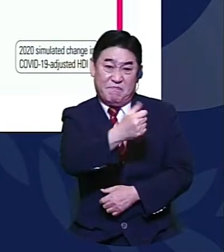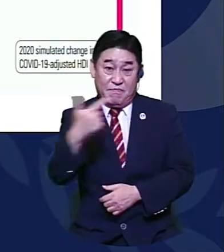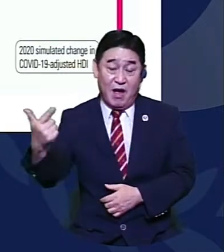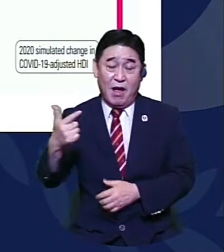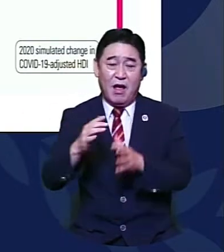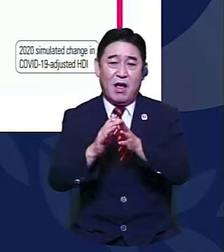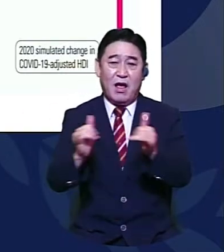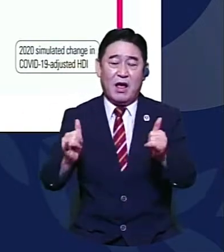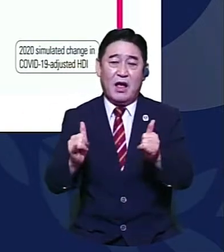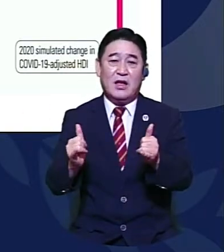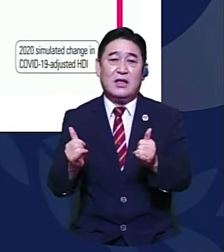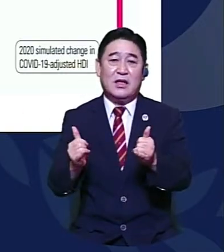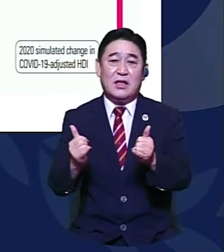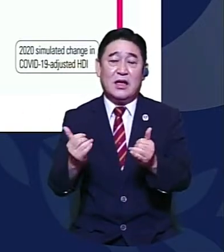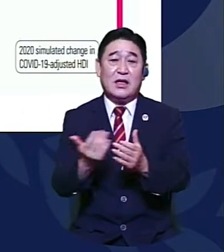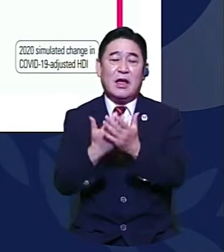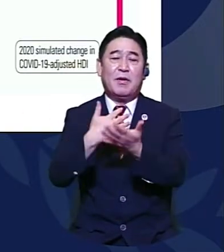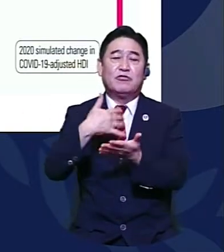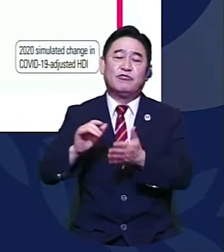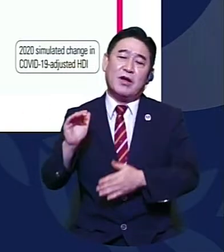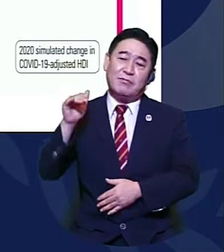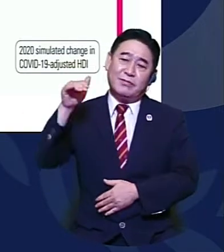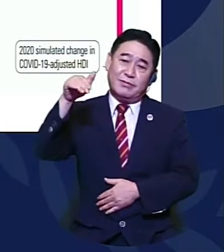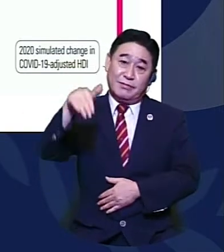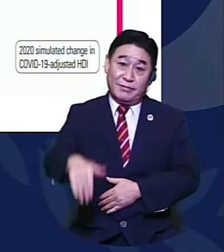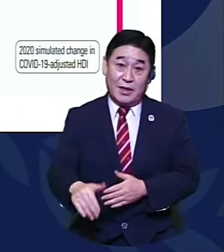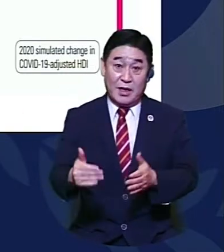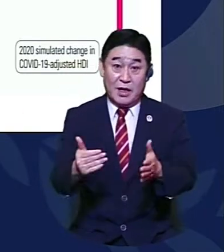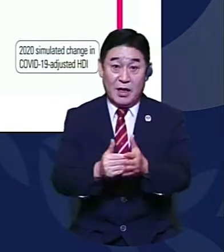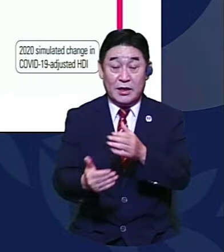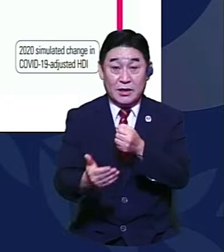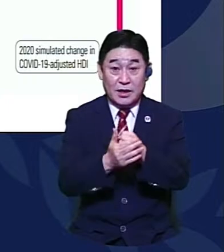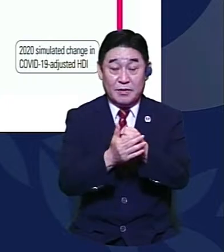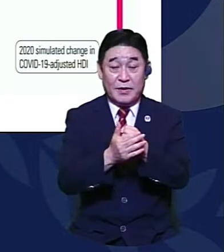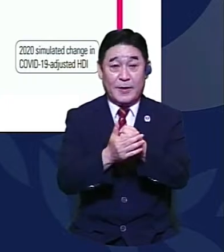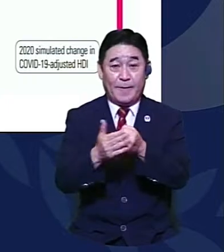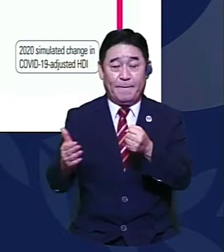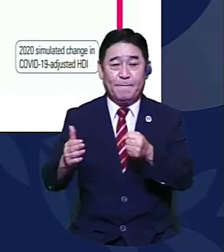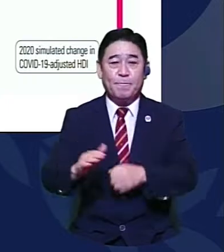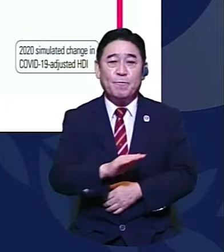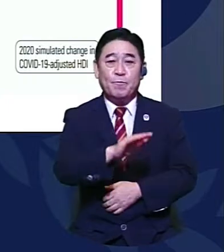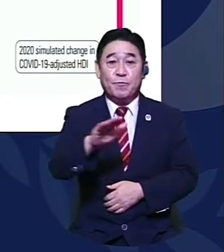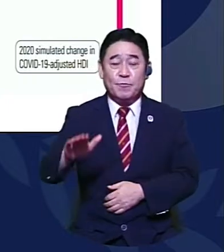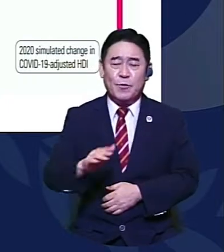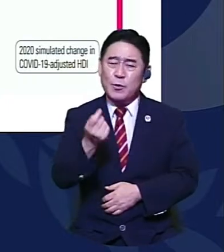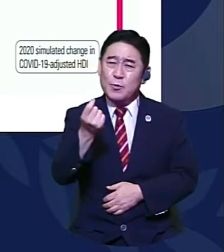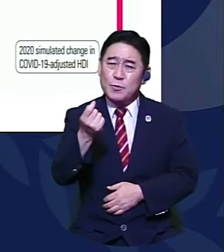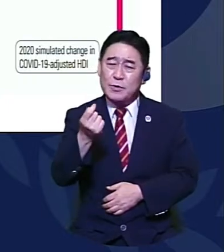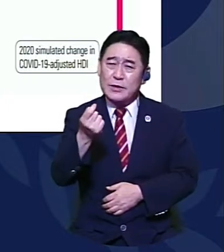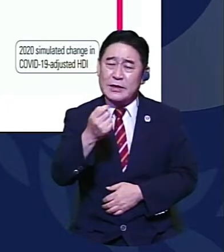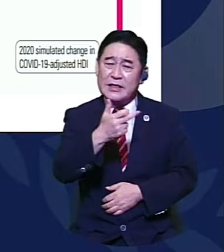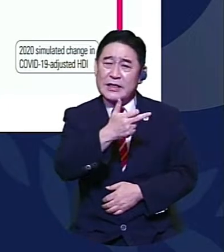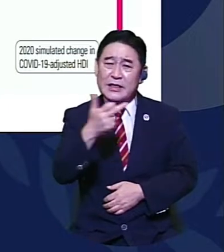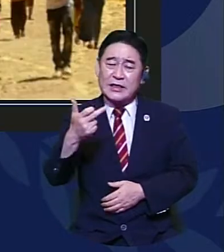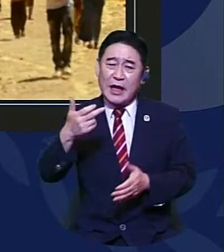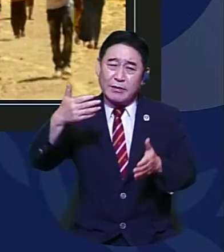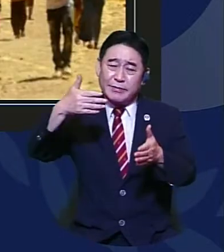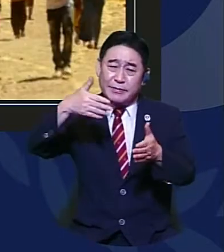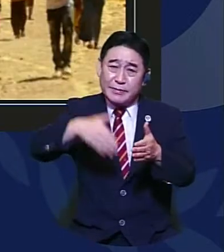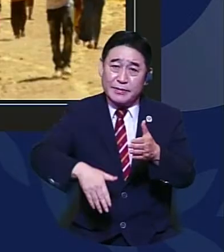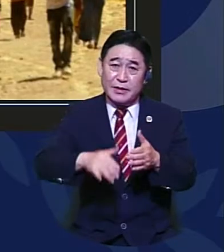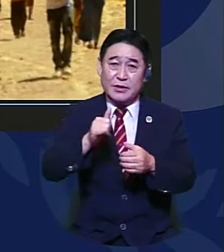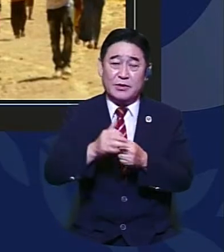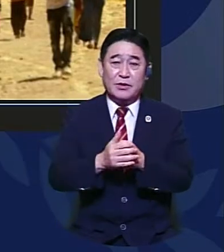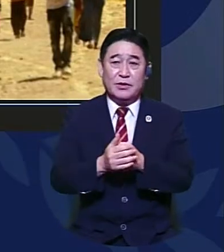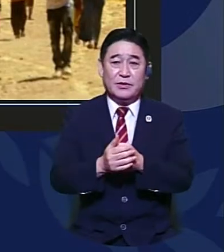Human Development Report. So we are definitely a big step behind, and we have to find ways to green the